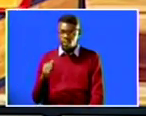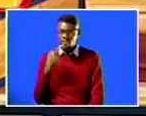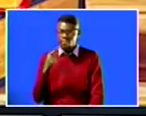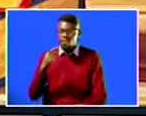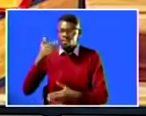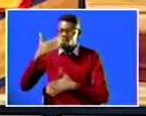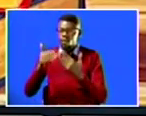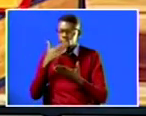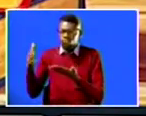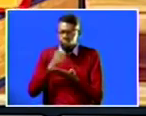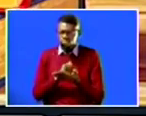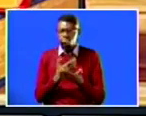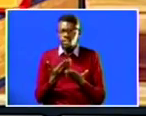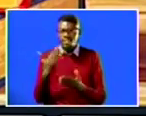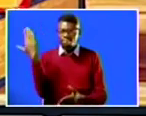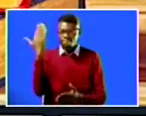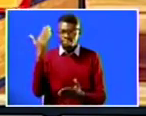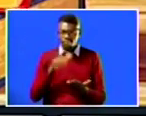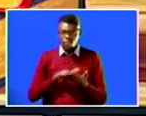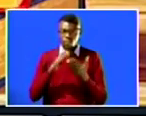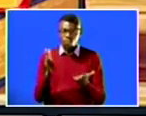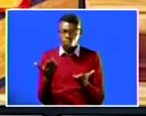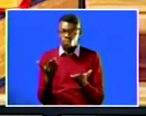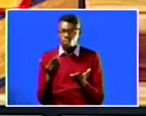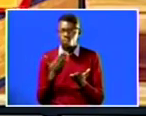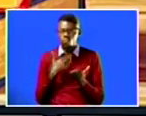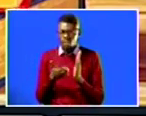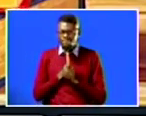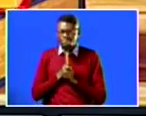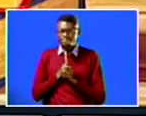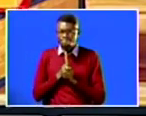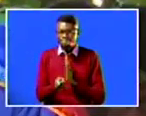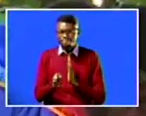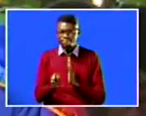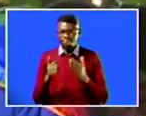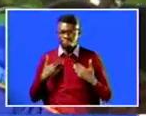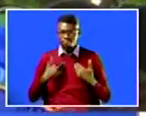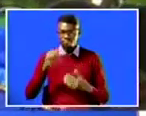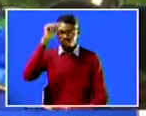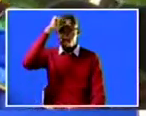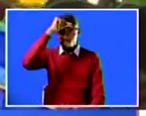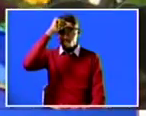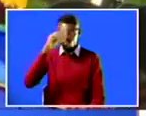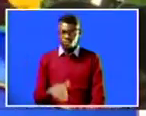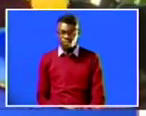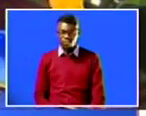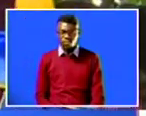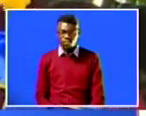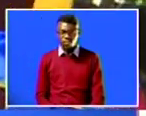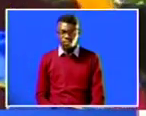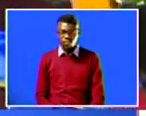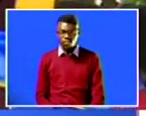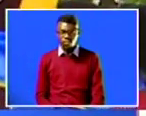more academic staff in order to churn out competent graduates. We are faced